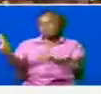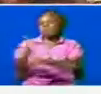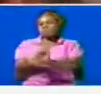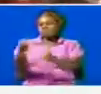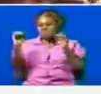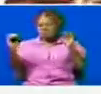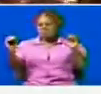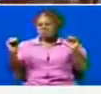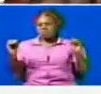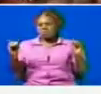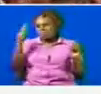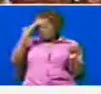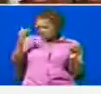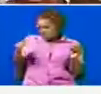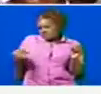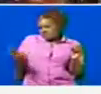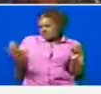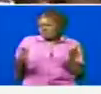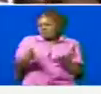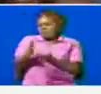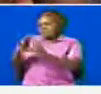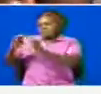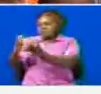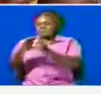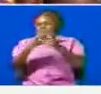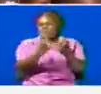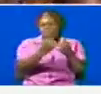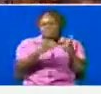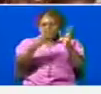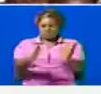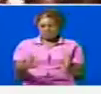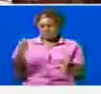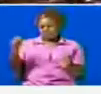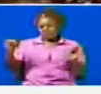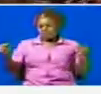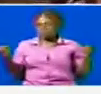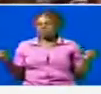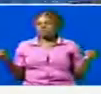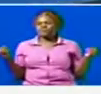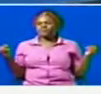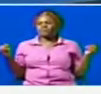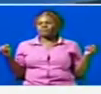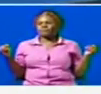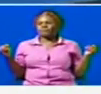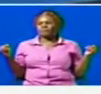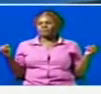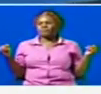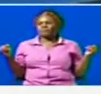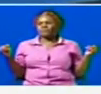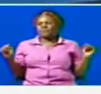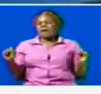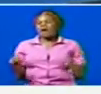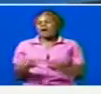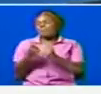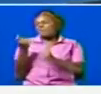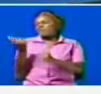boycott on grounds that they have been partisan. Chris, the KTN News. All right, so that's just what happened a